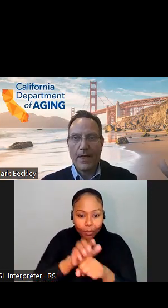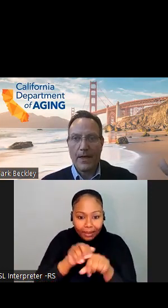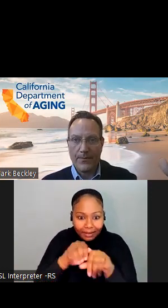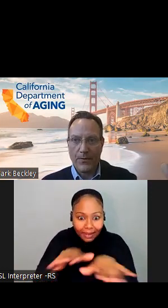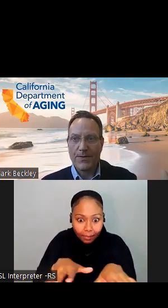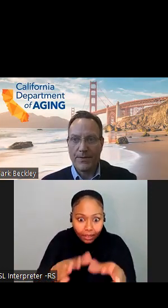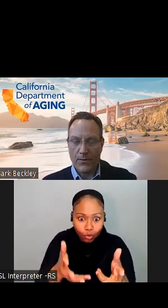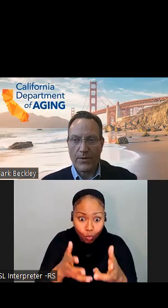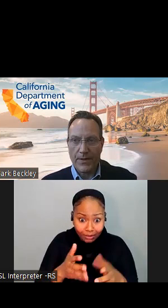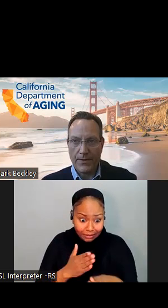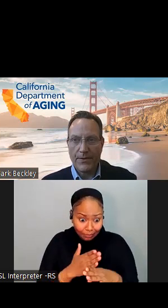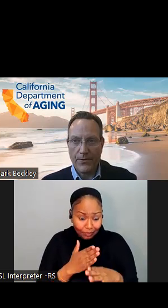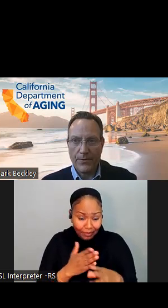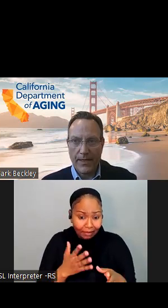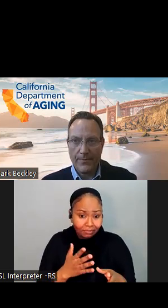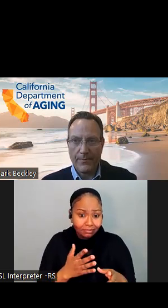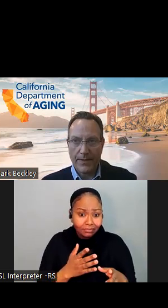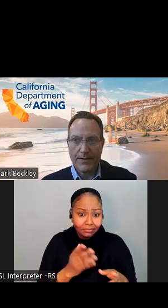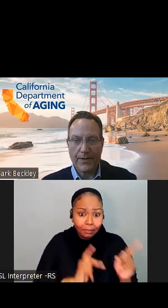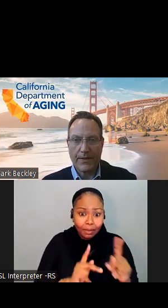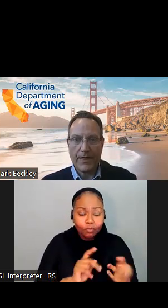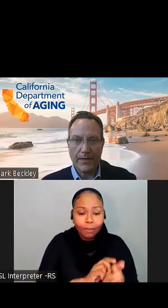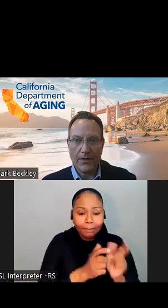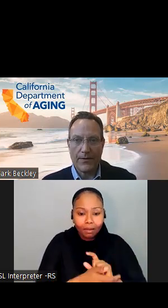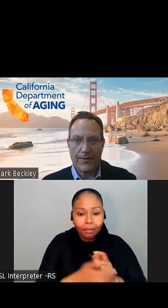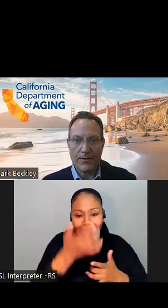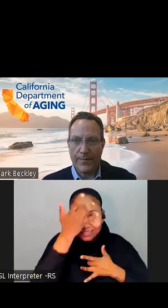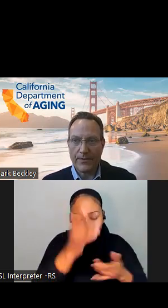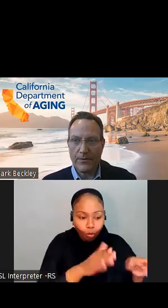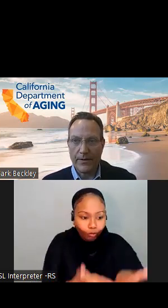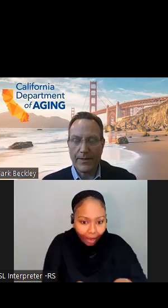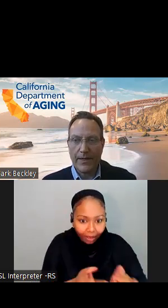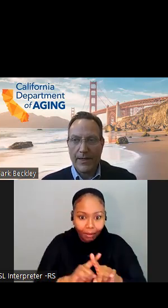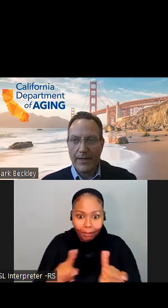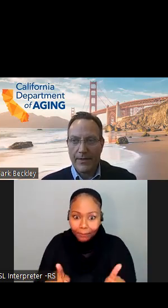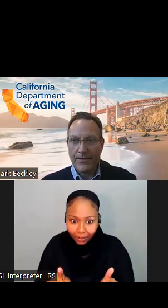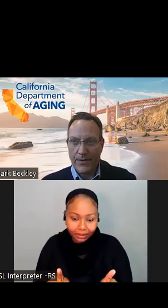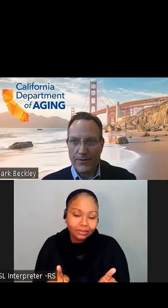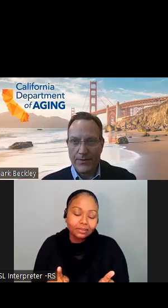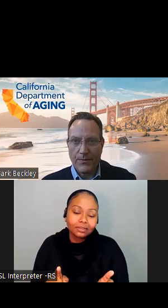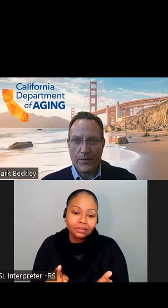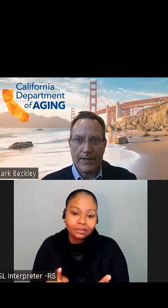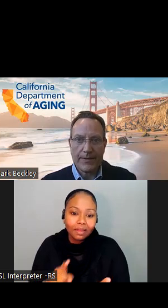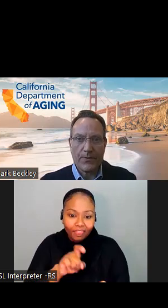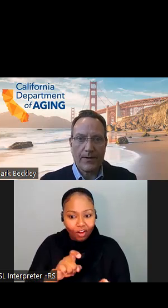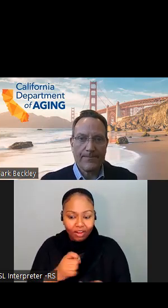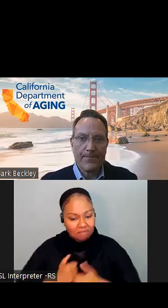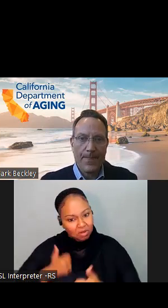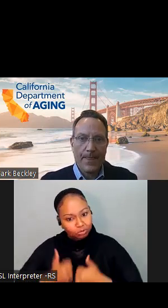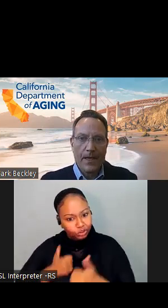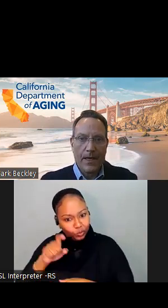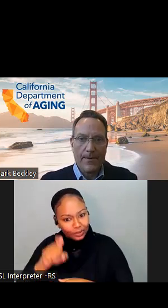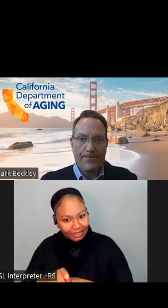dying, versus, of course, also considering and taking care of their physical, mental, and social support needs as